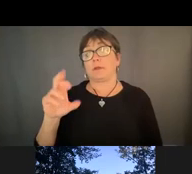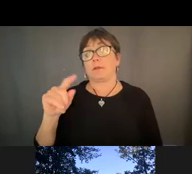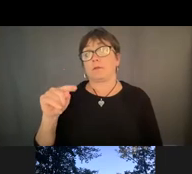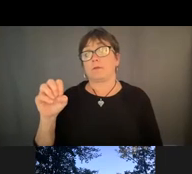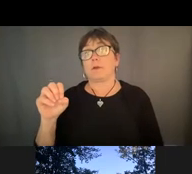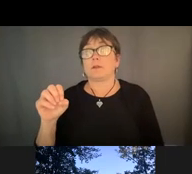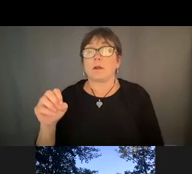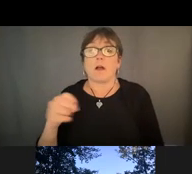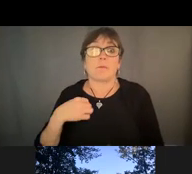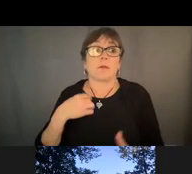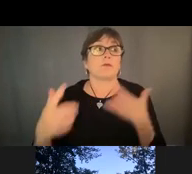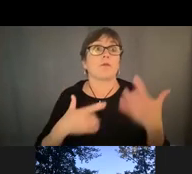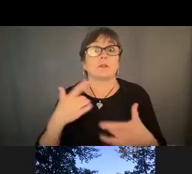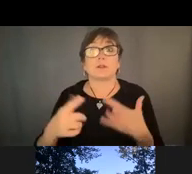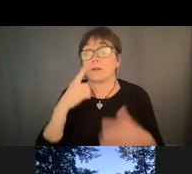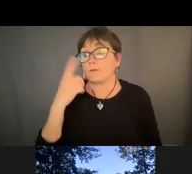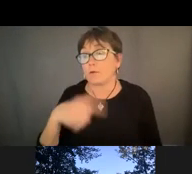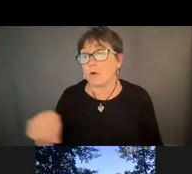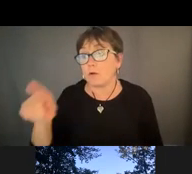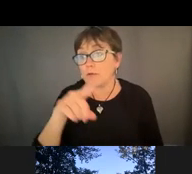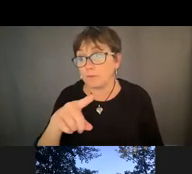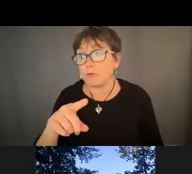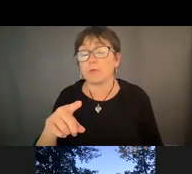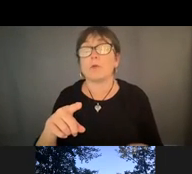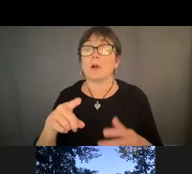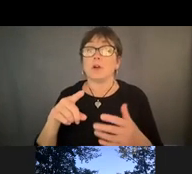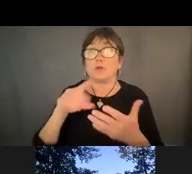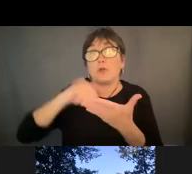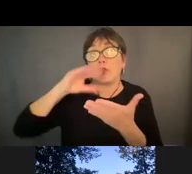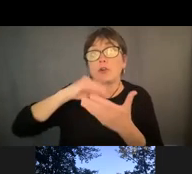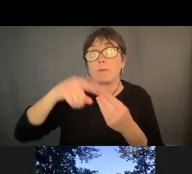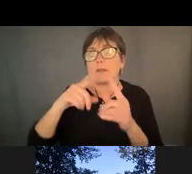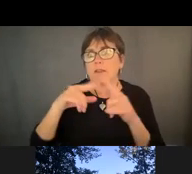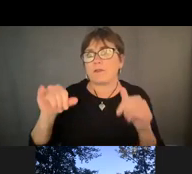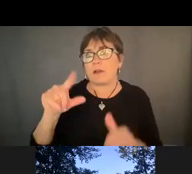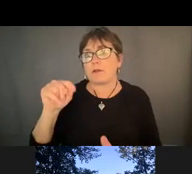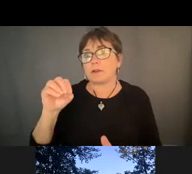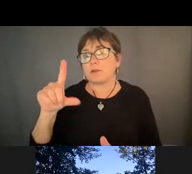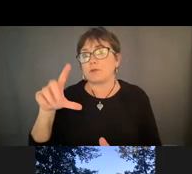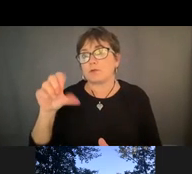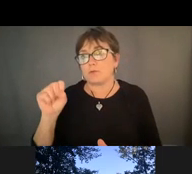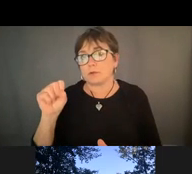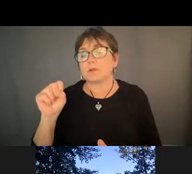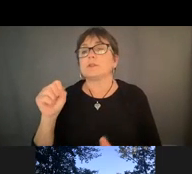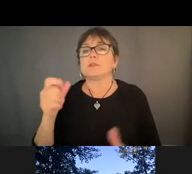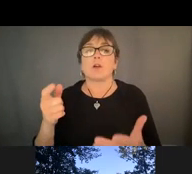hear about these tools that we've been developing. So at the hour, join us again. Thanks, everyone.